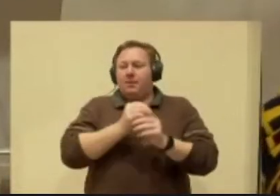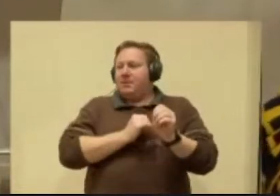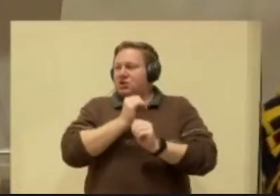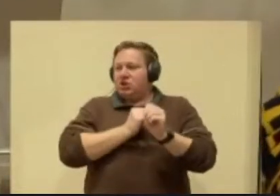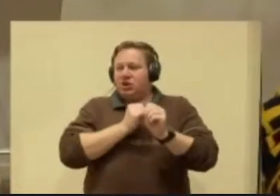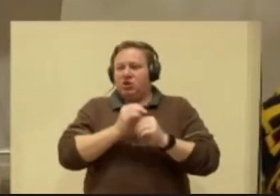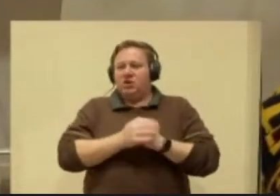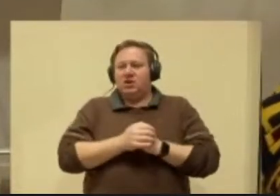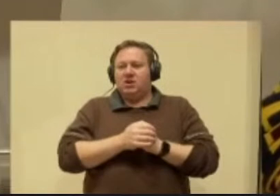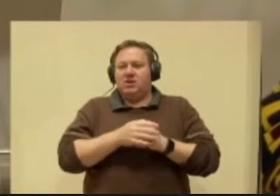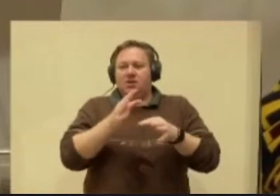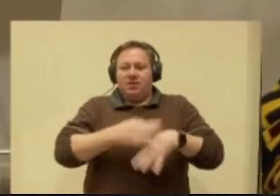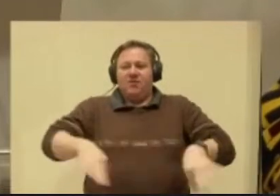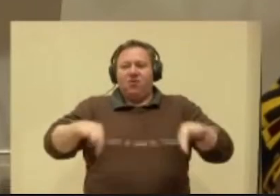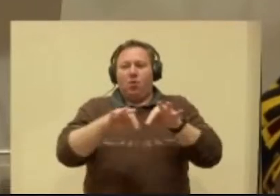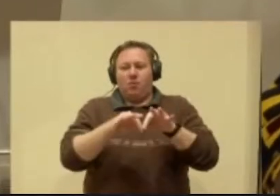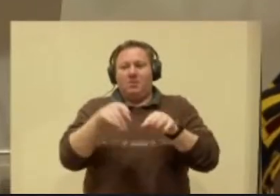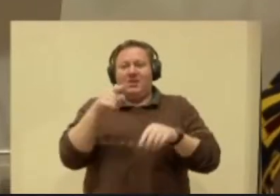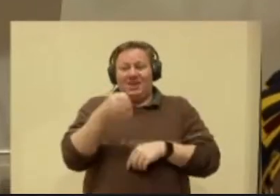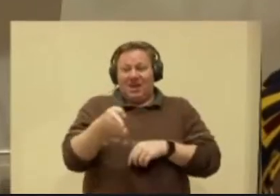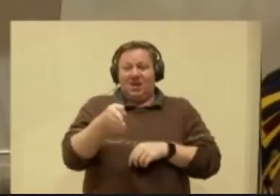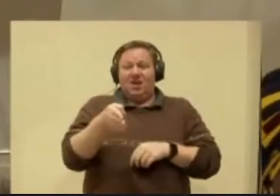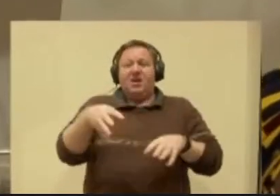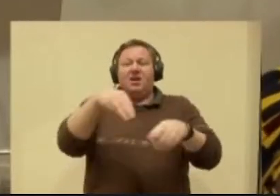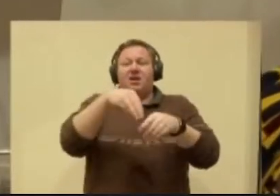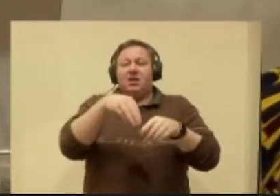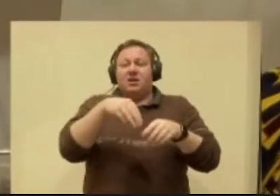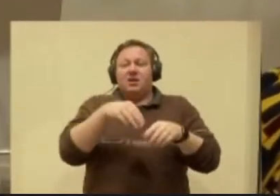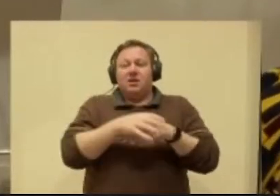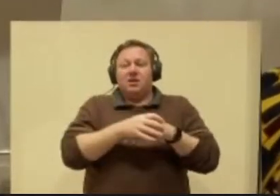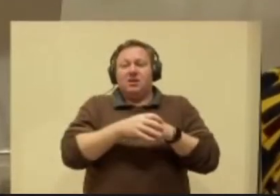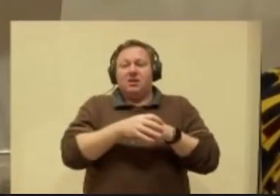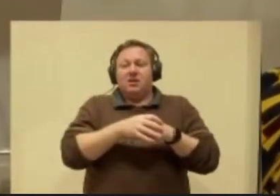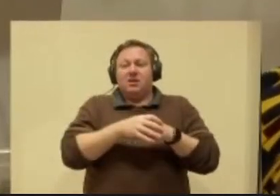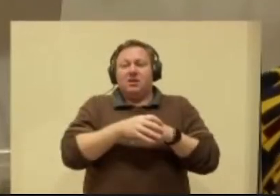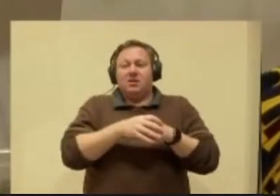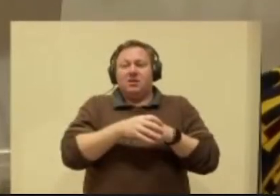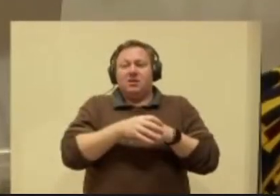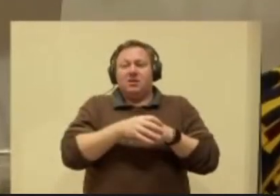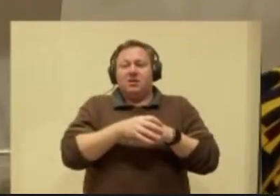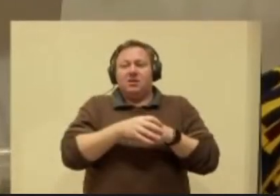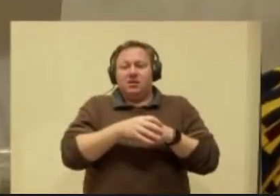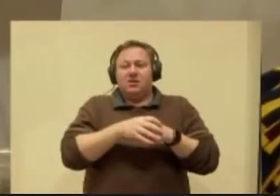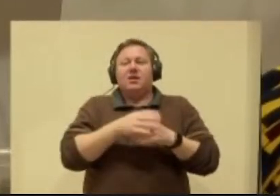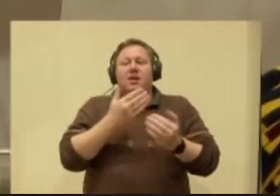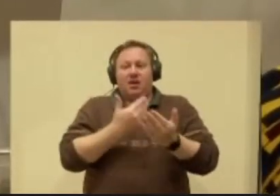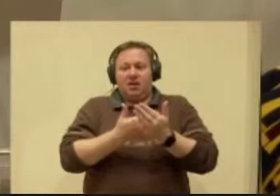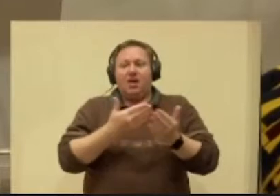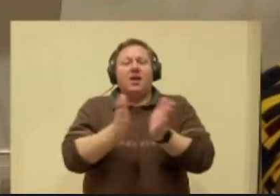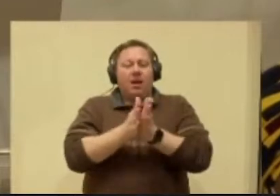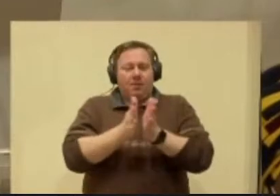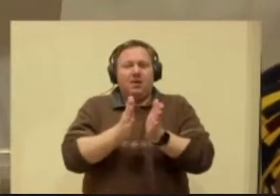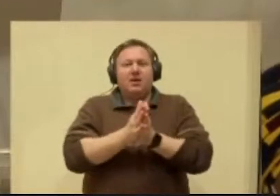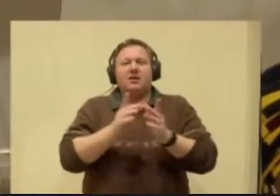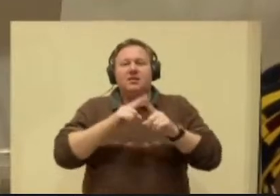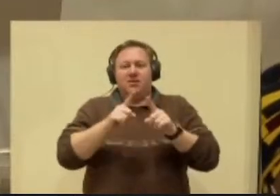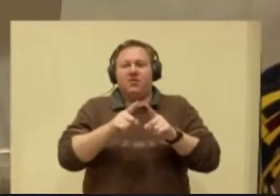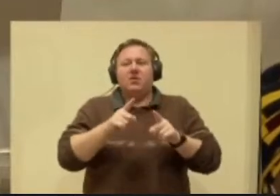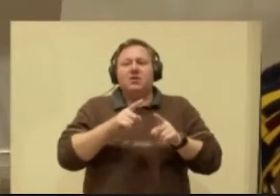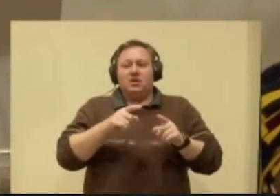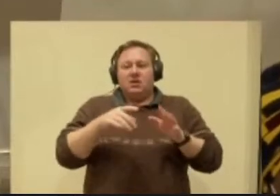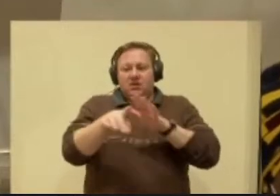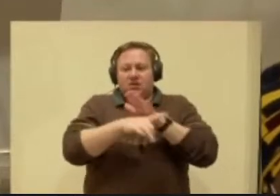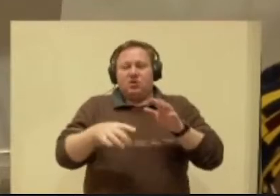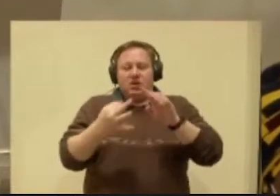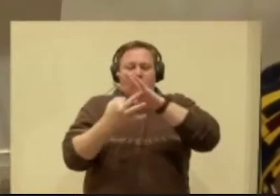materials in terms of engaging and unleashing the potential coma casana cojb maxi liquor doctor kenneth